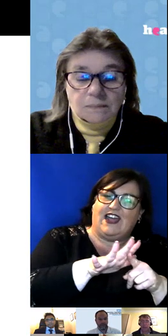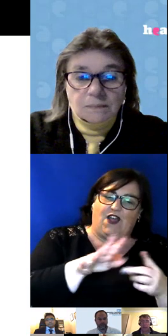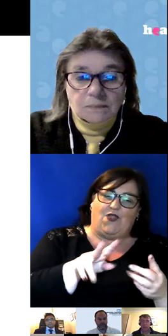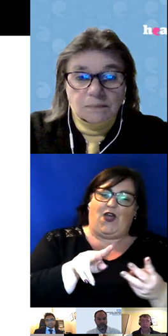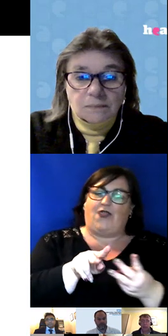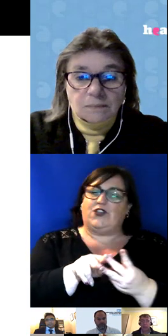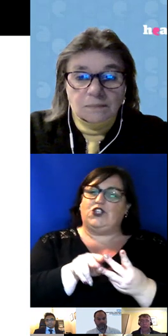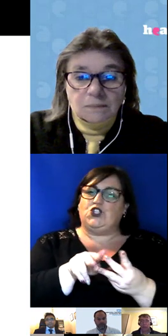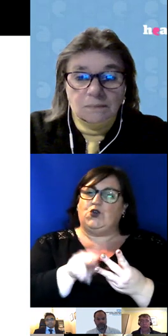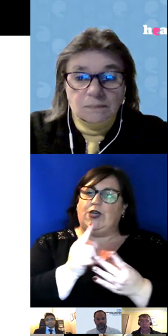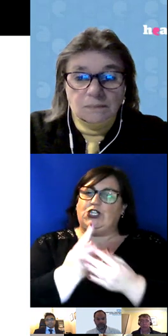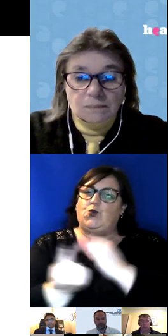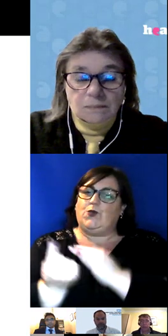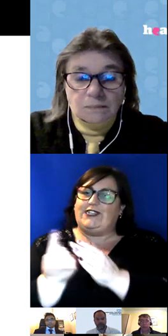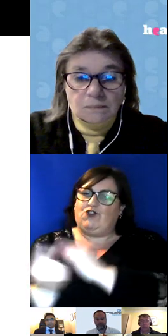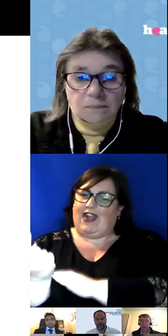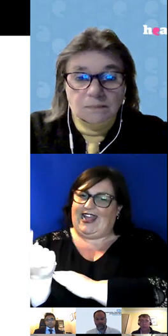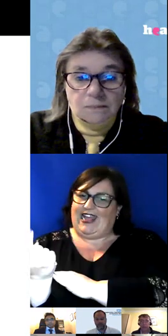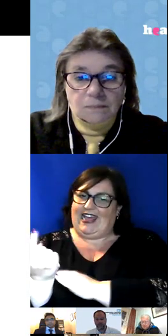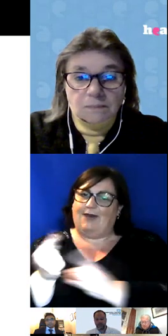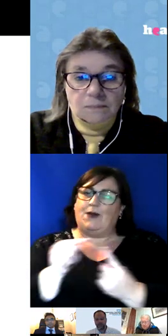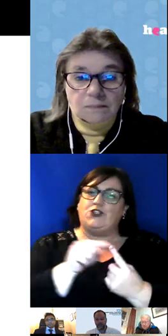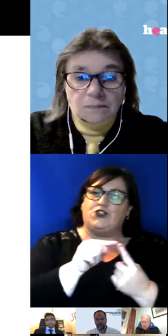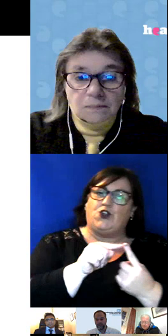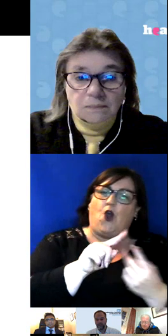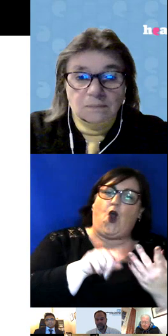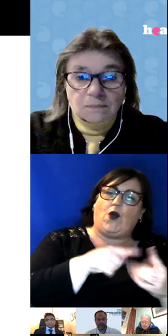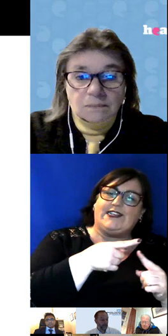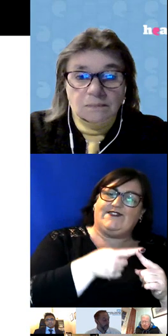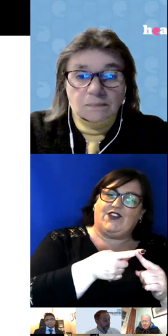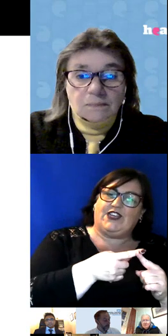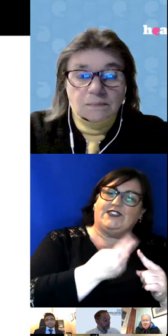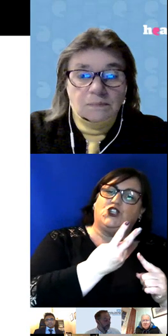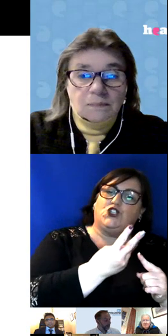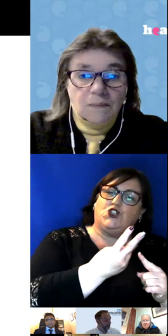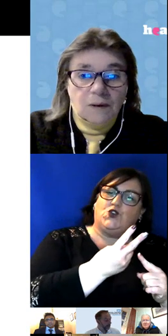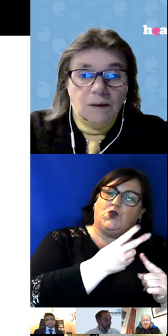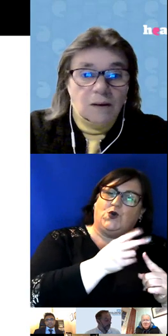tier, special provision was made for us to have a seat.